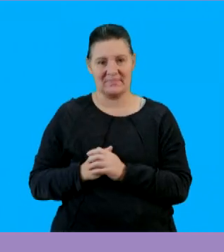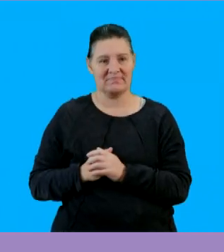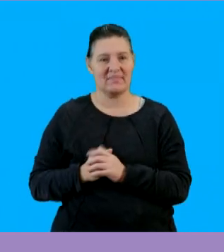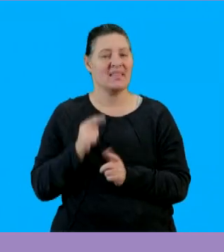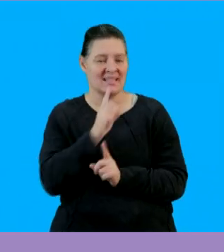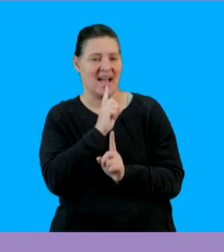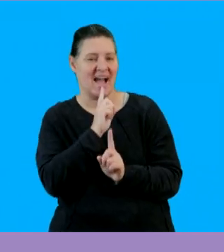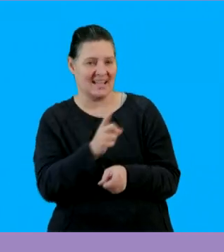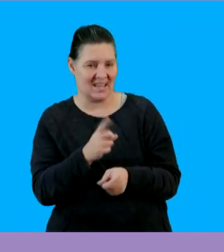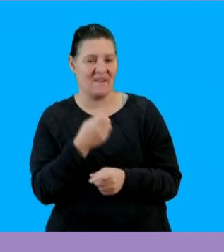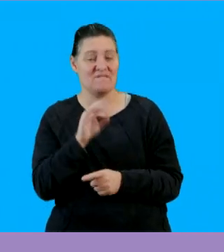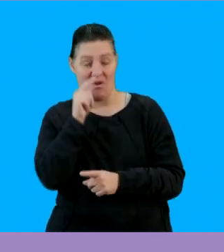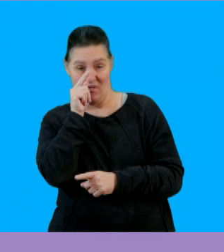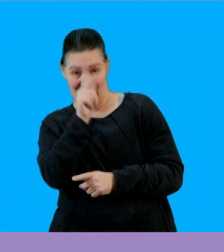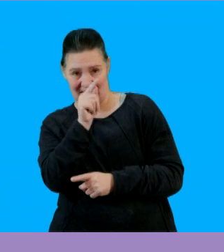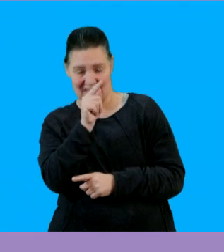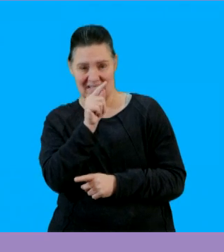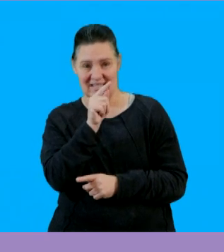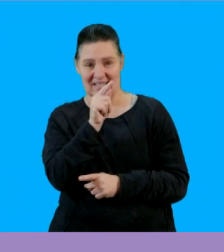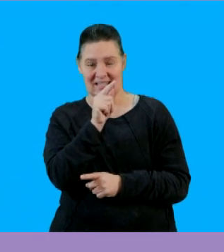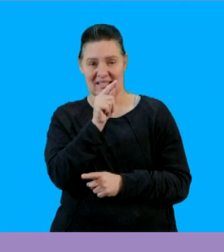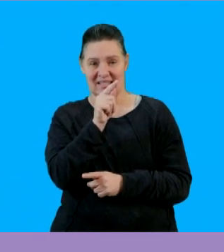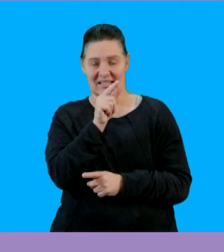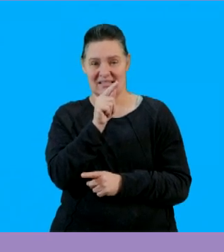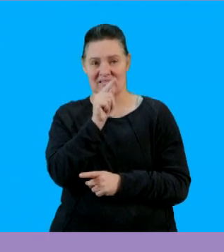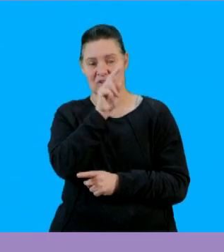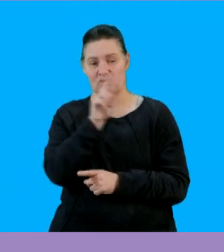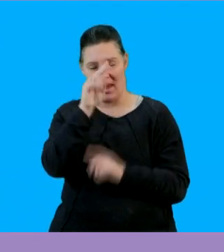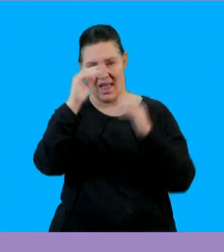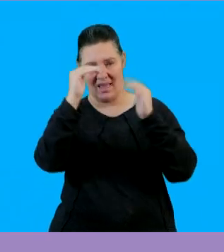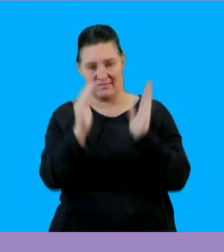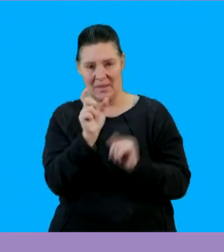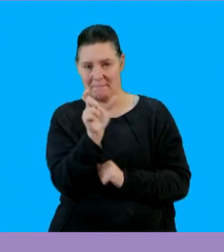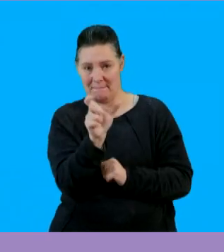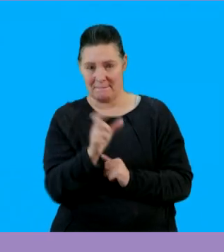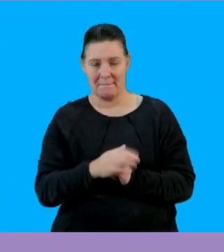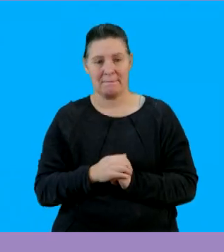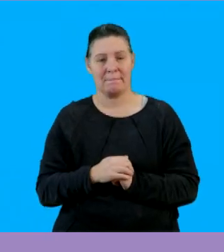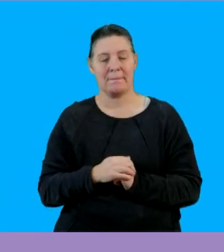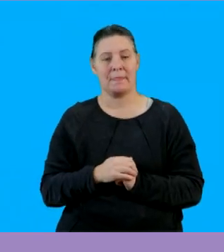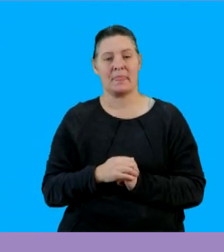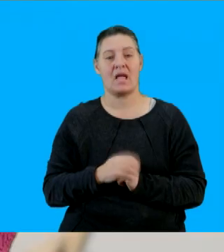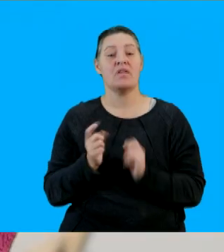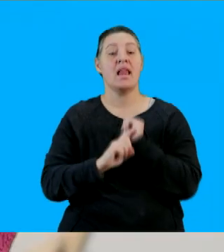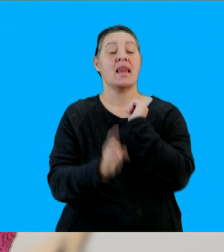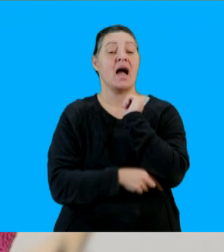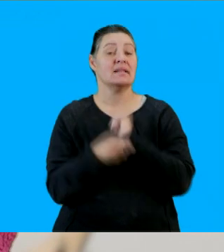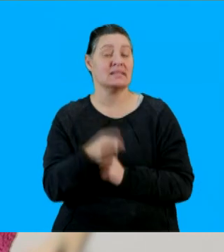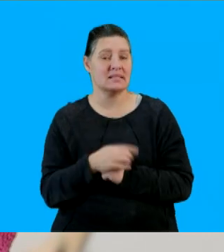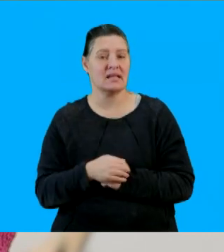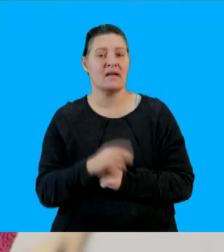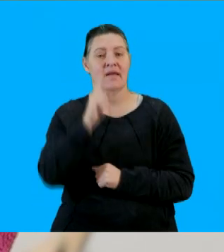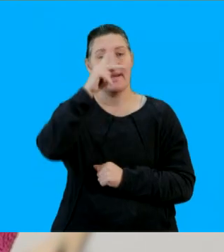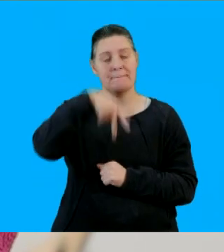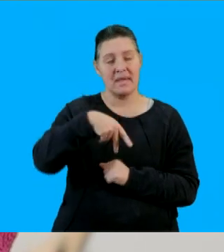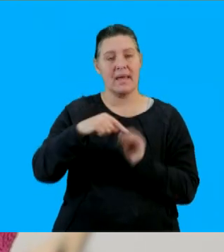that 9. And that is our answer for that squaring of that binomial.